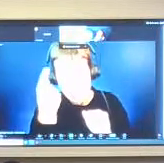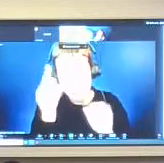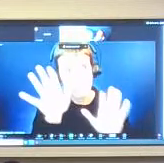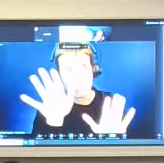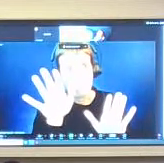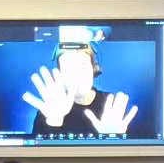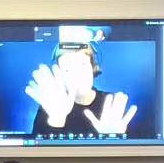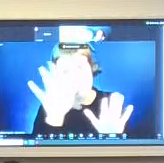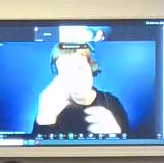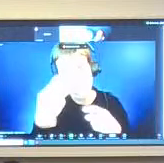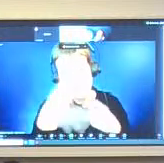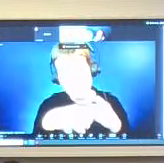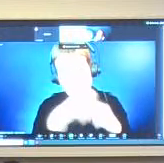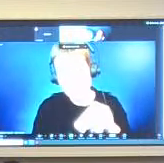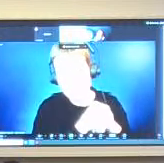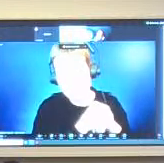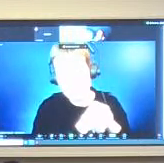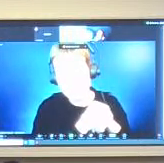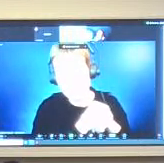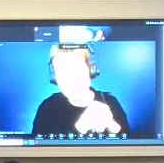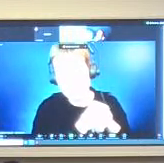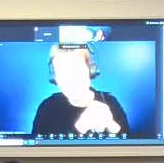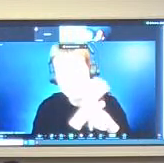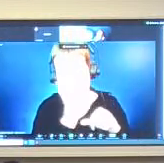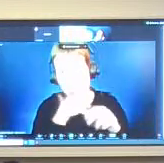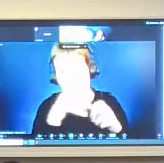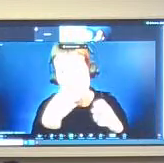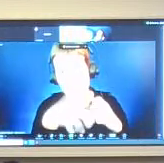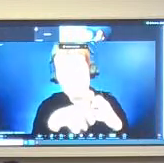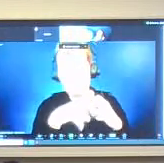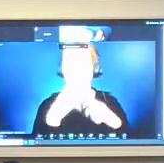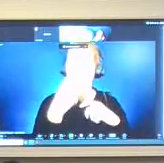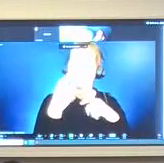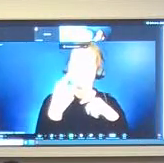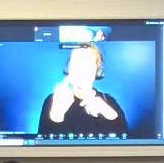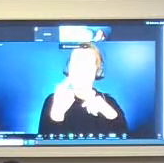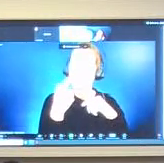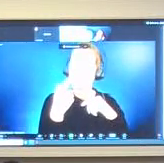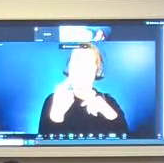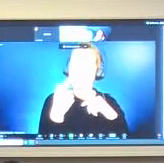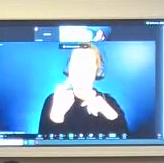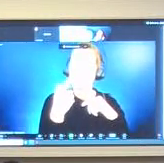And the reason why it's gonna be difficult, I don't think it's gonna be difficult because of the money.